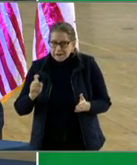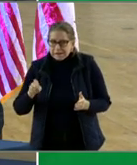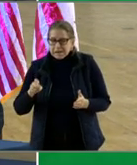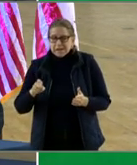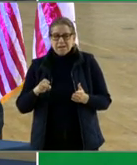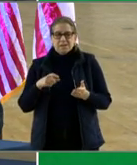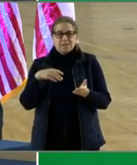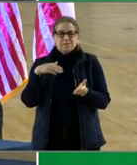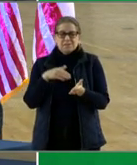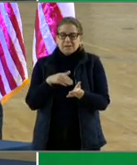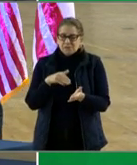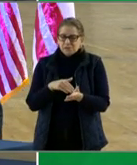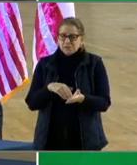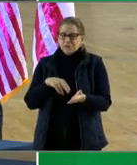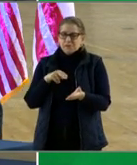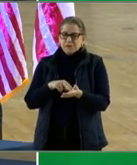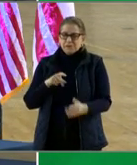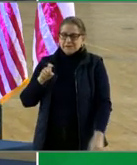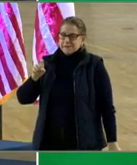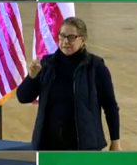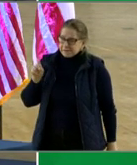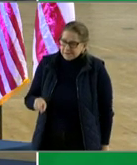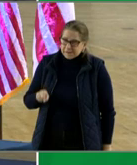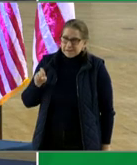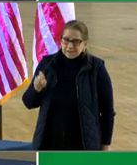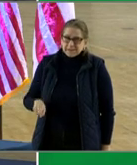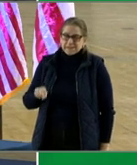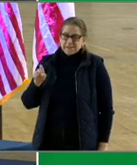and the doctors that we're